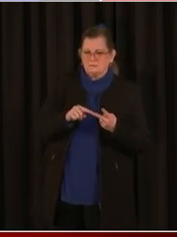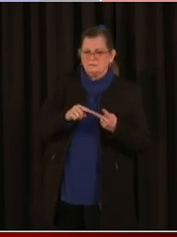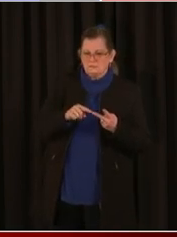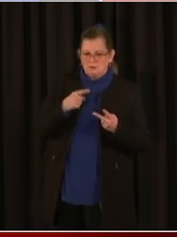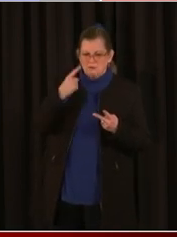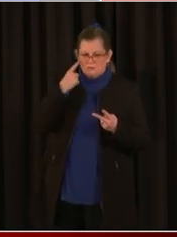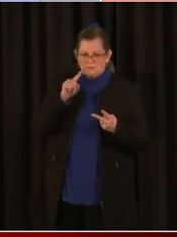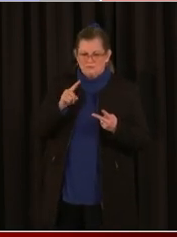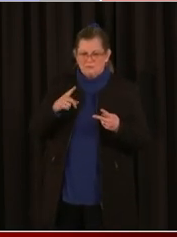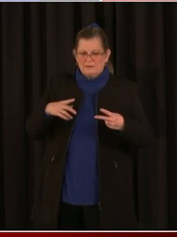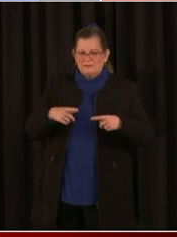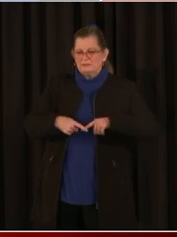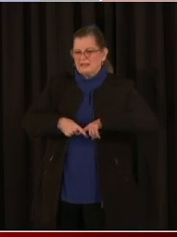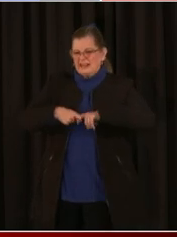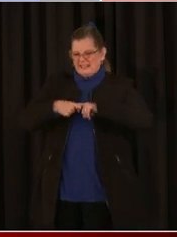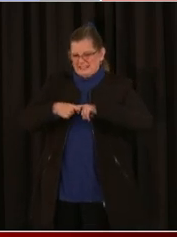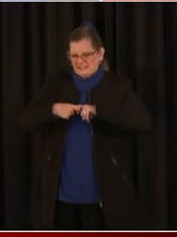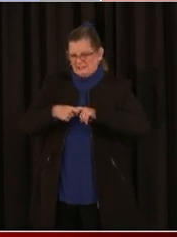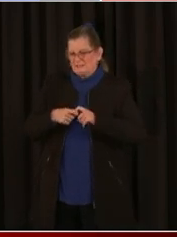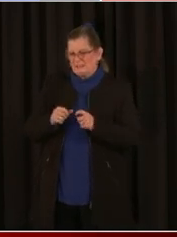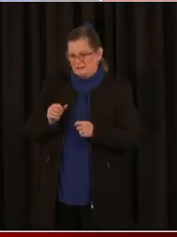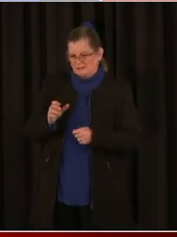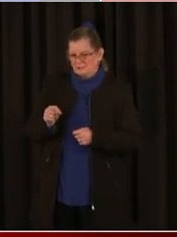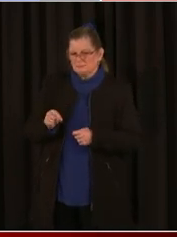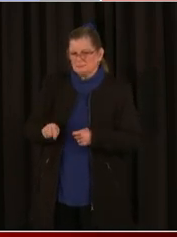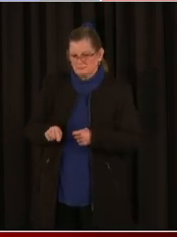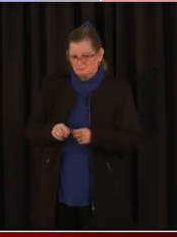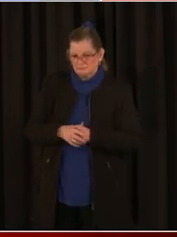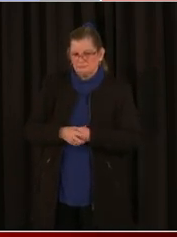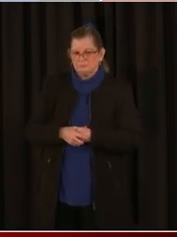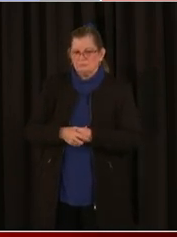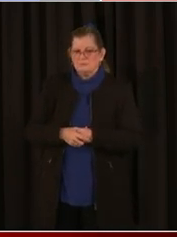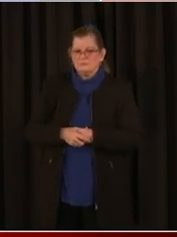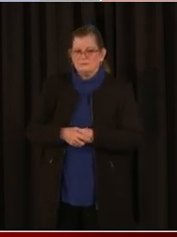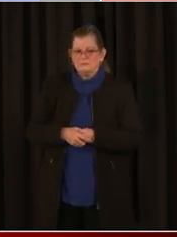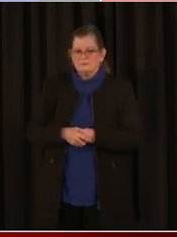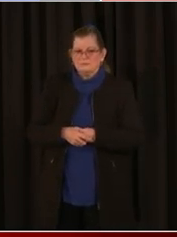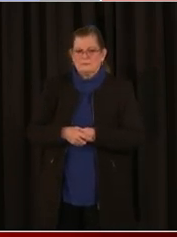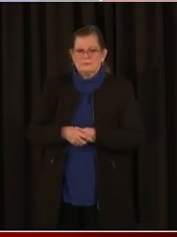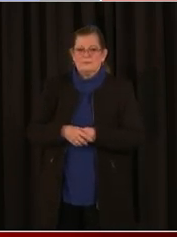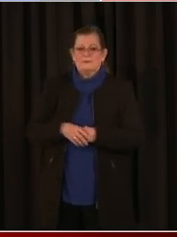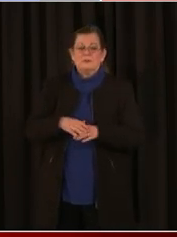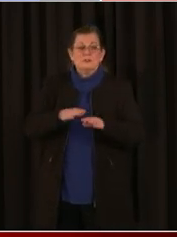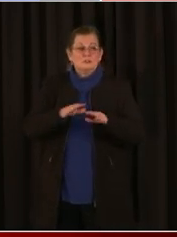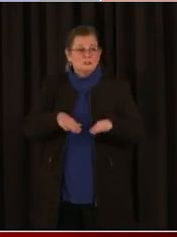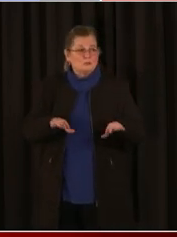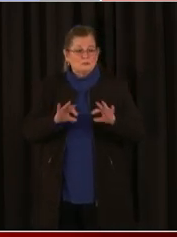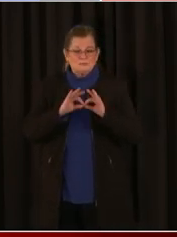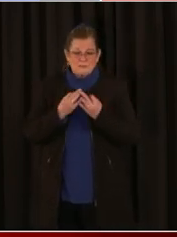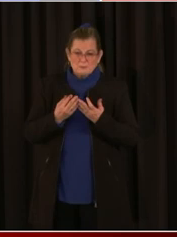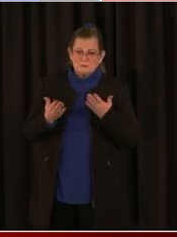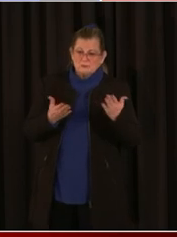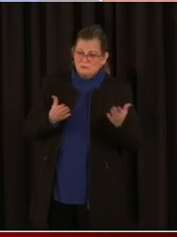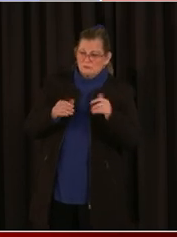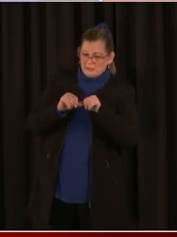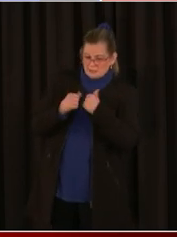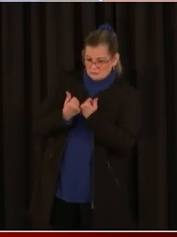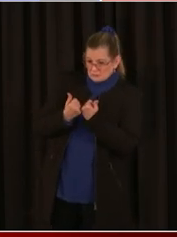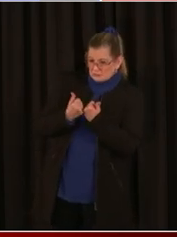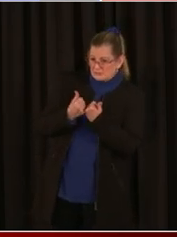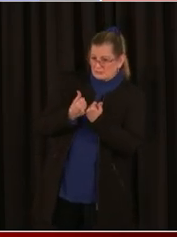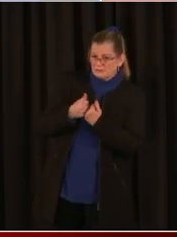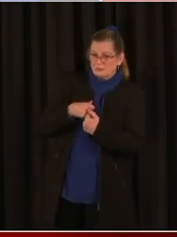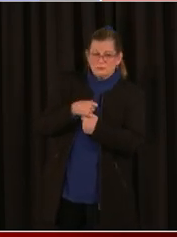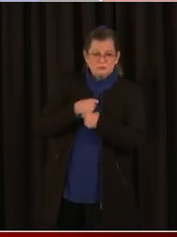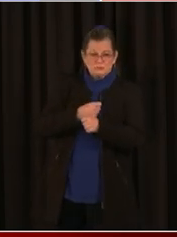two agencies, and the second deals with the Child and Family Services Agency, CFSA, and creating an independent